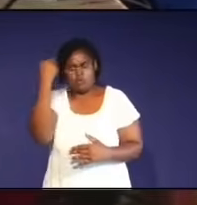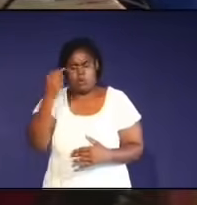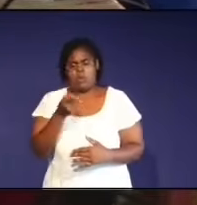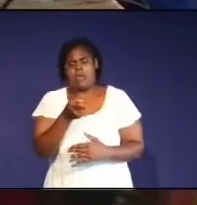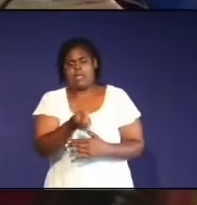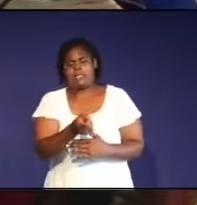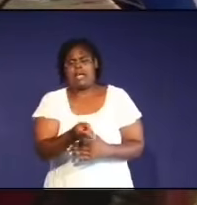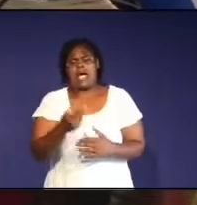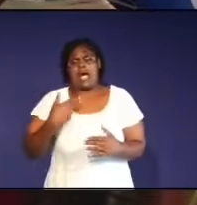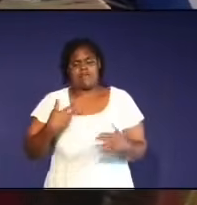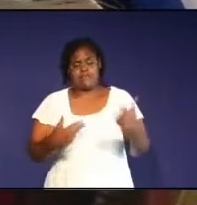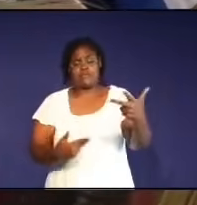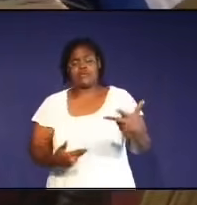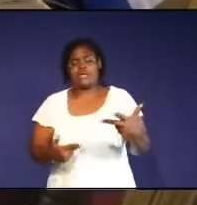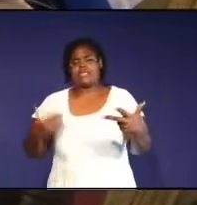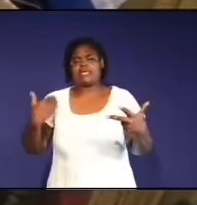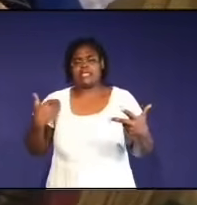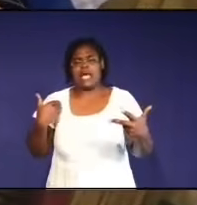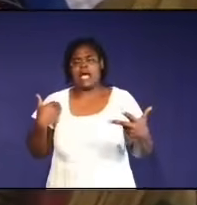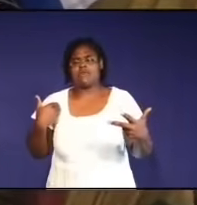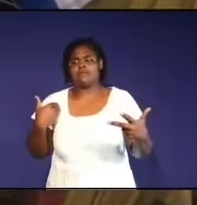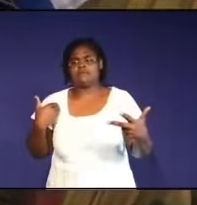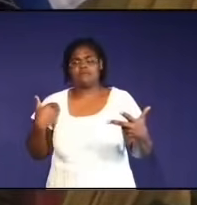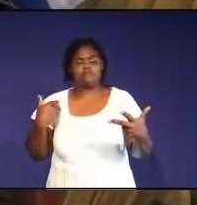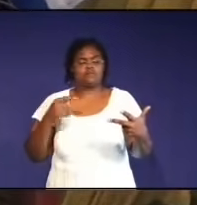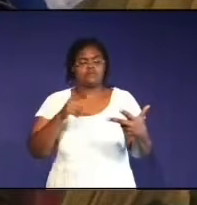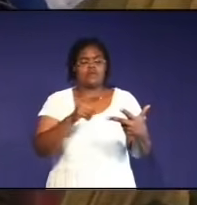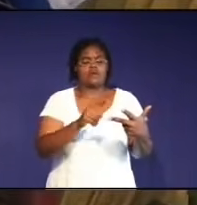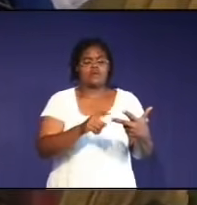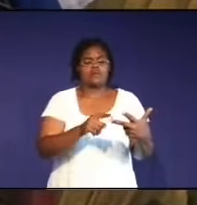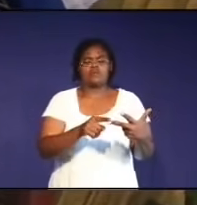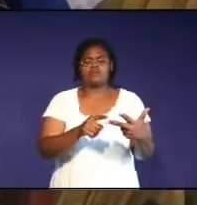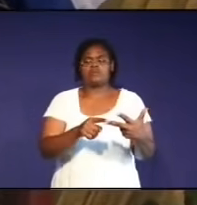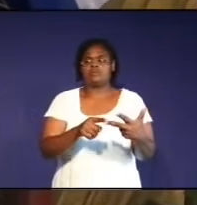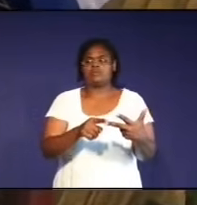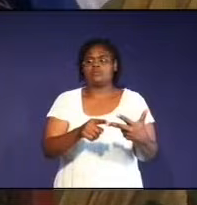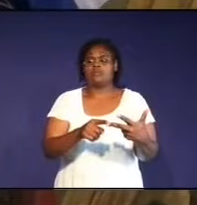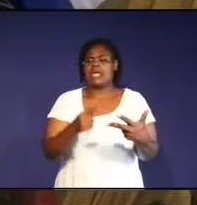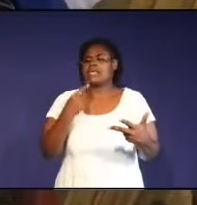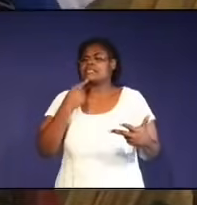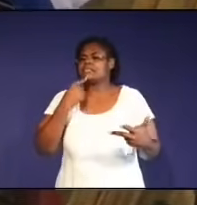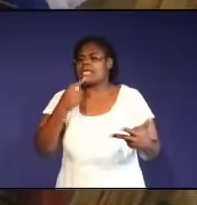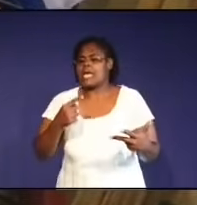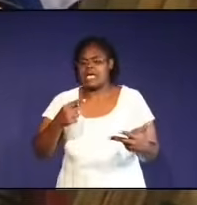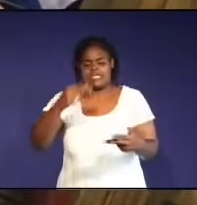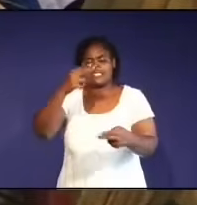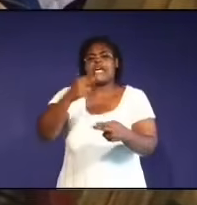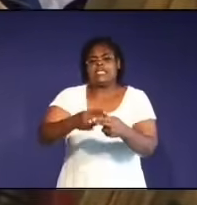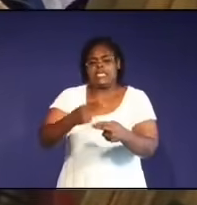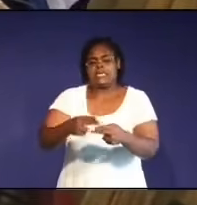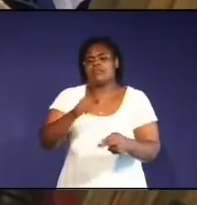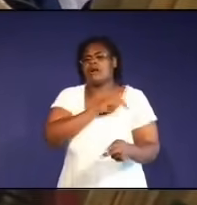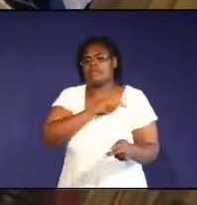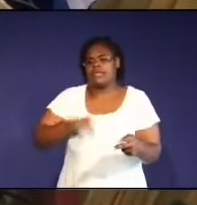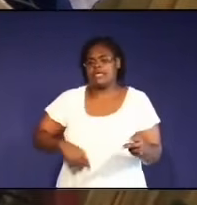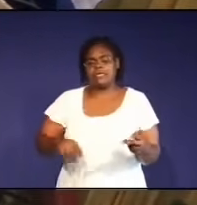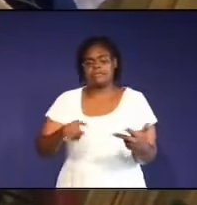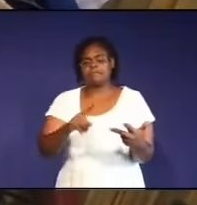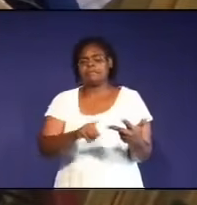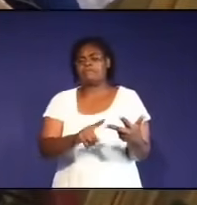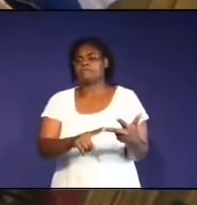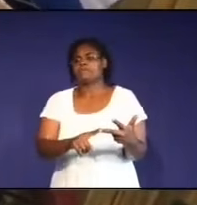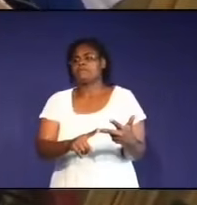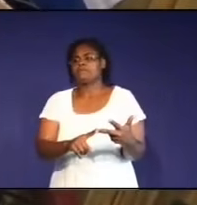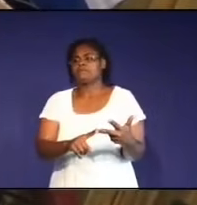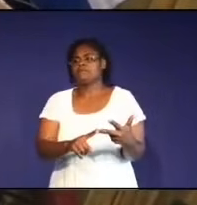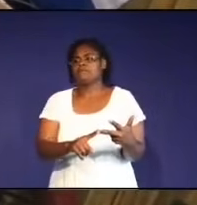seal. There are three things he looks for. It has got to say who the king is.